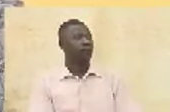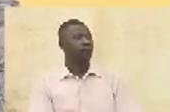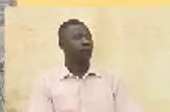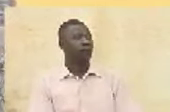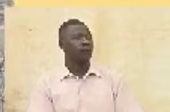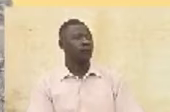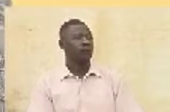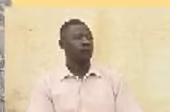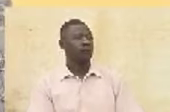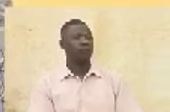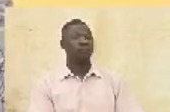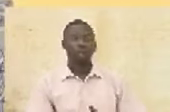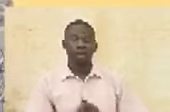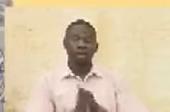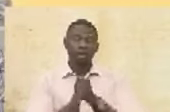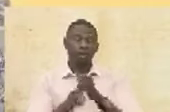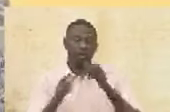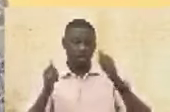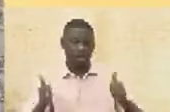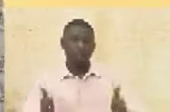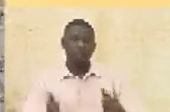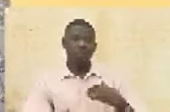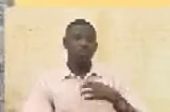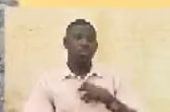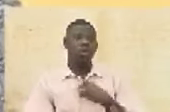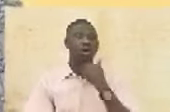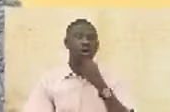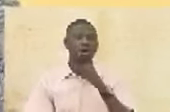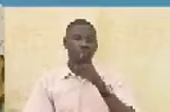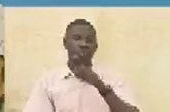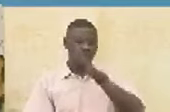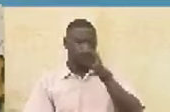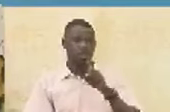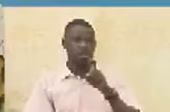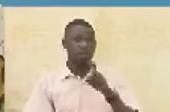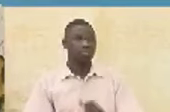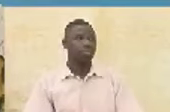Deputy Chair. Anolanko, wale lafte nyininka la.